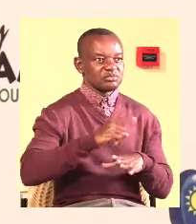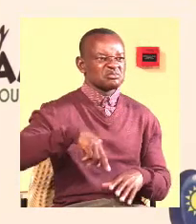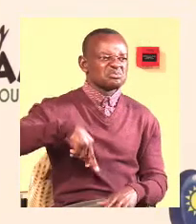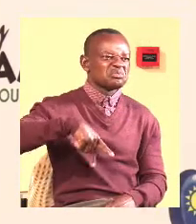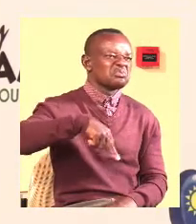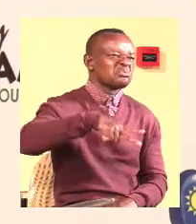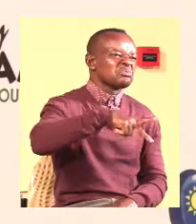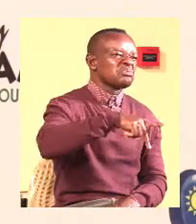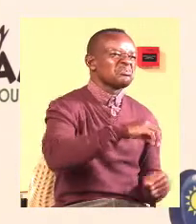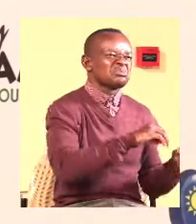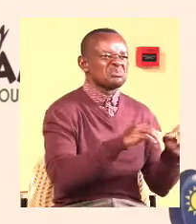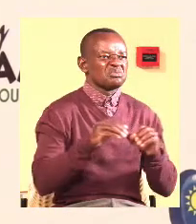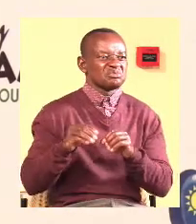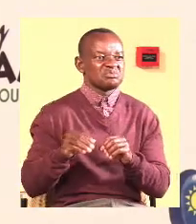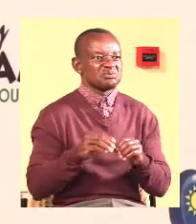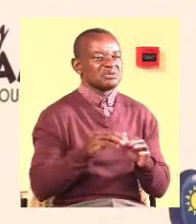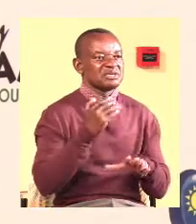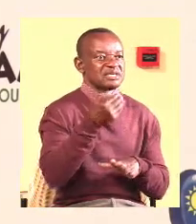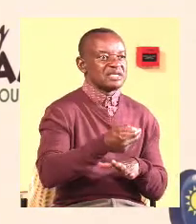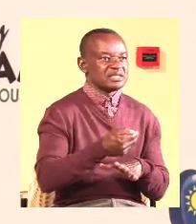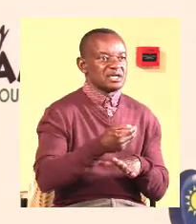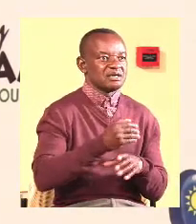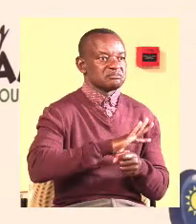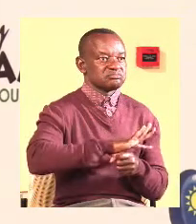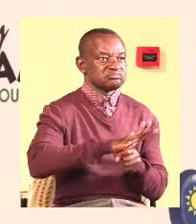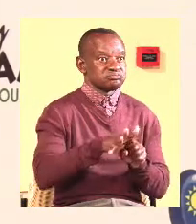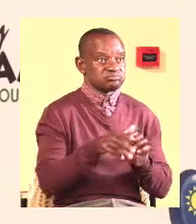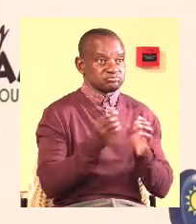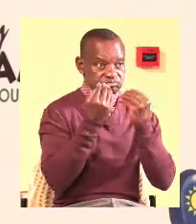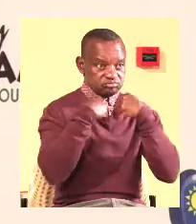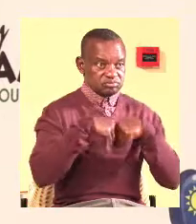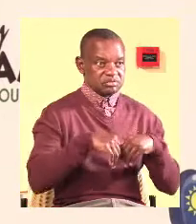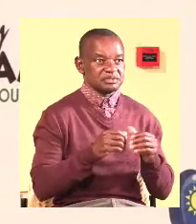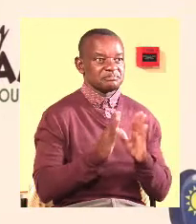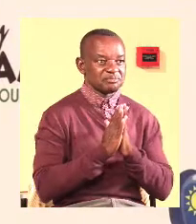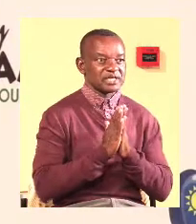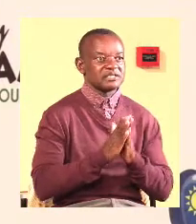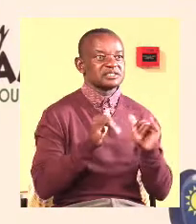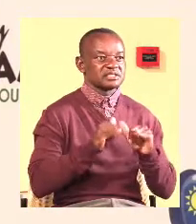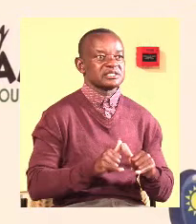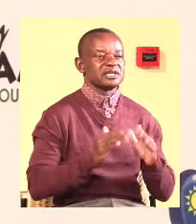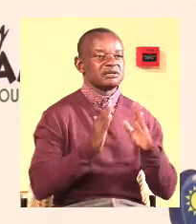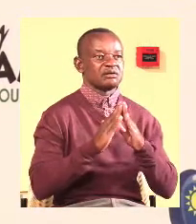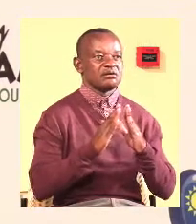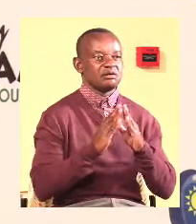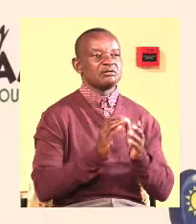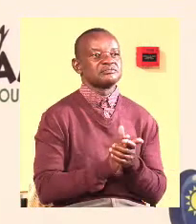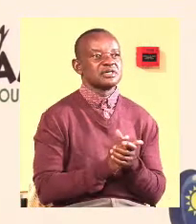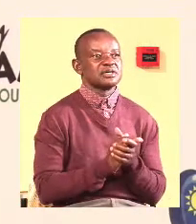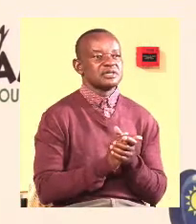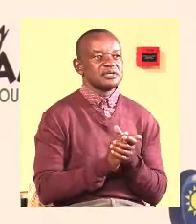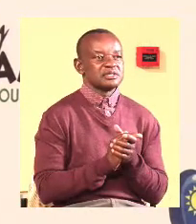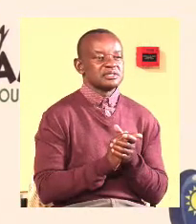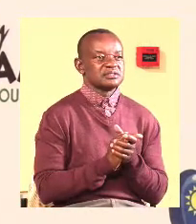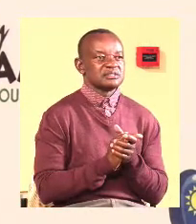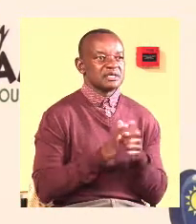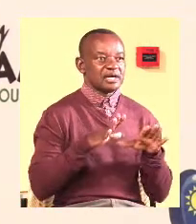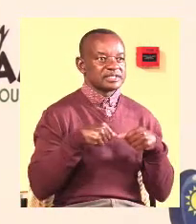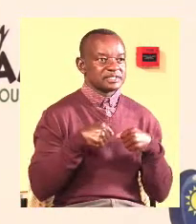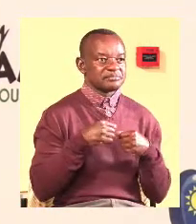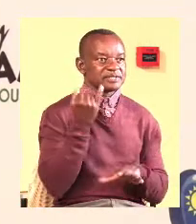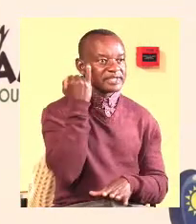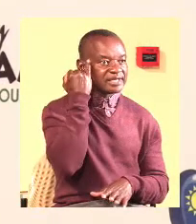you, and you'll meet the government or the Ministry of Health halfway when you stay home, because then you cut